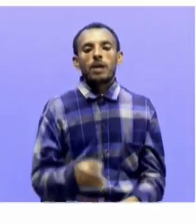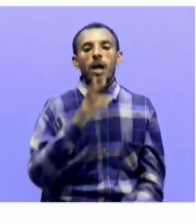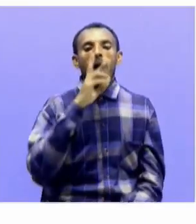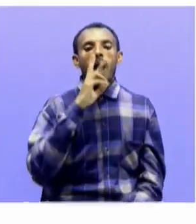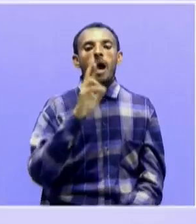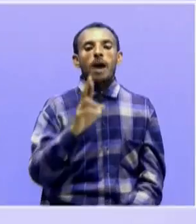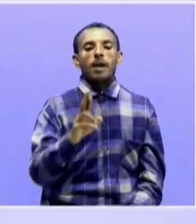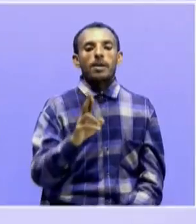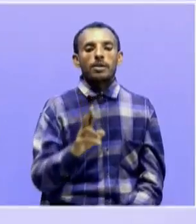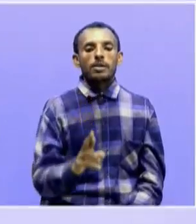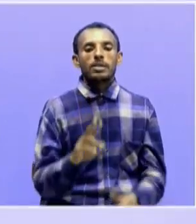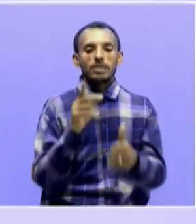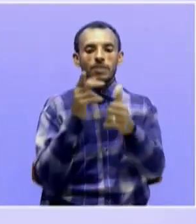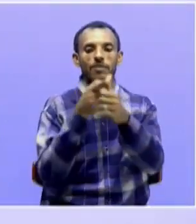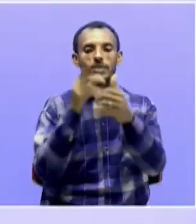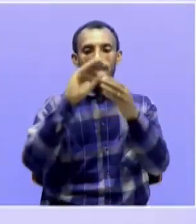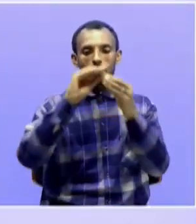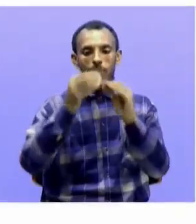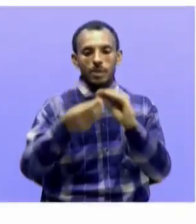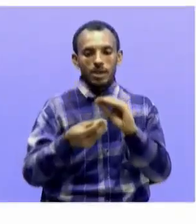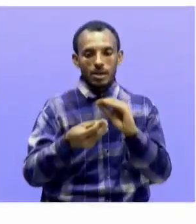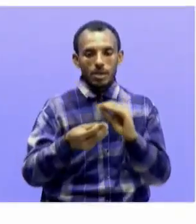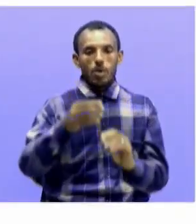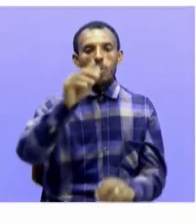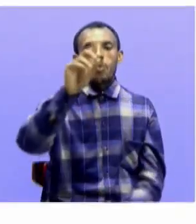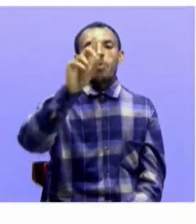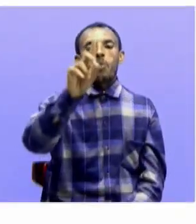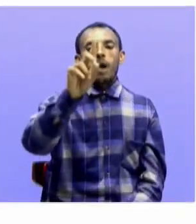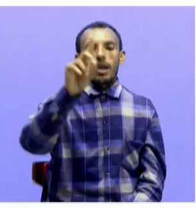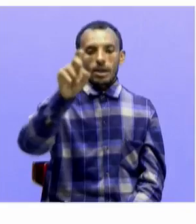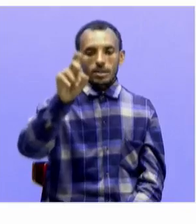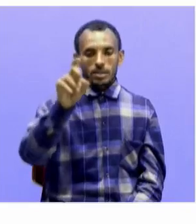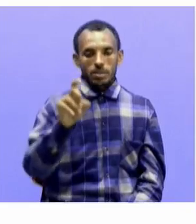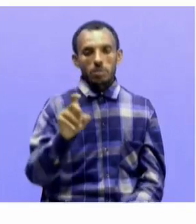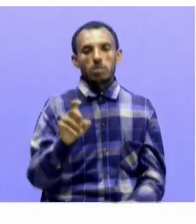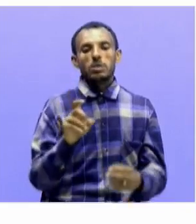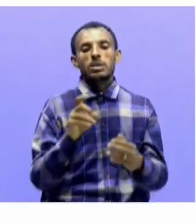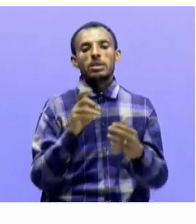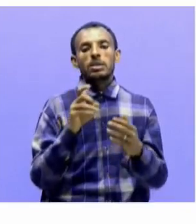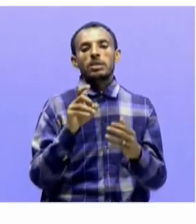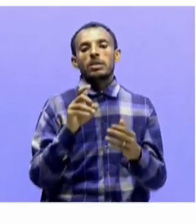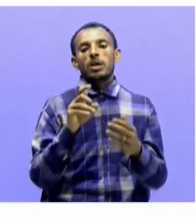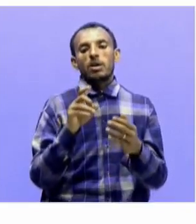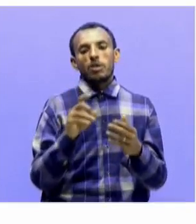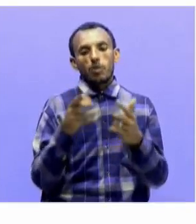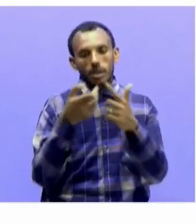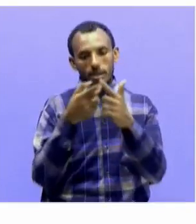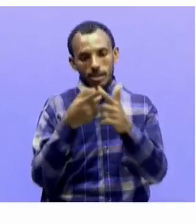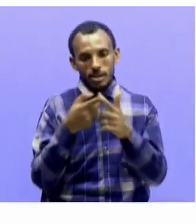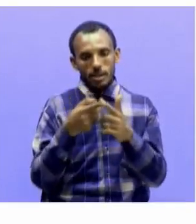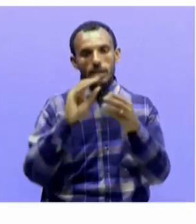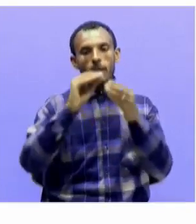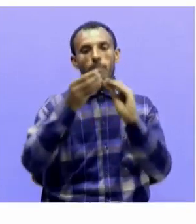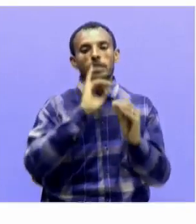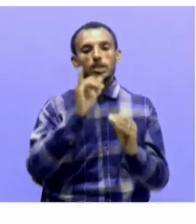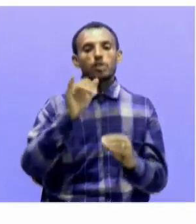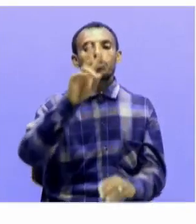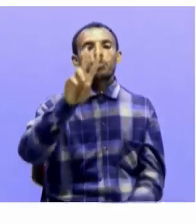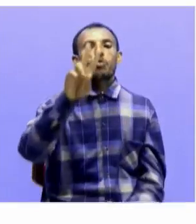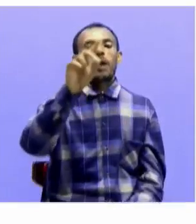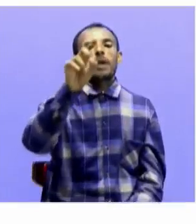are, the first number to be is 1x, or simply can say x. The second number to be is